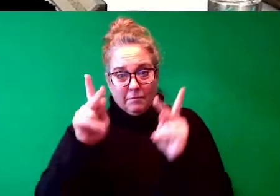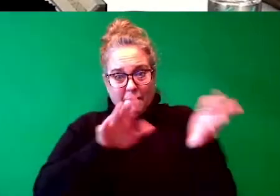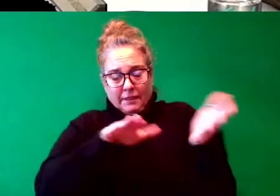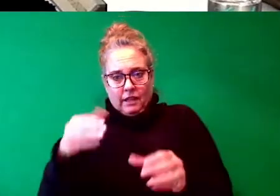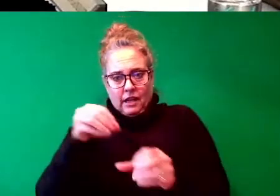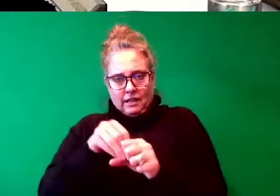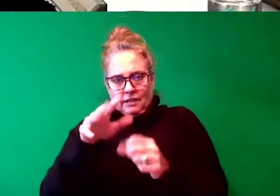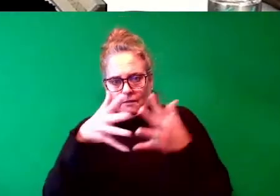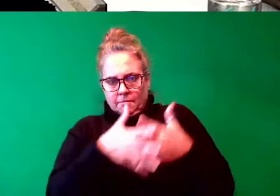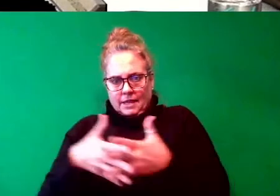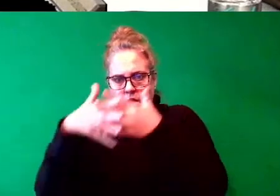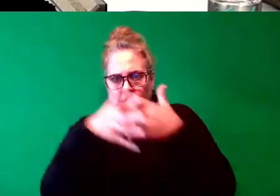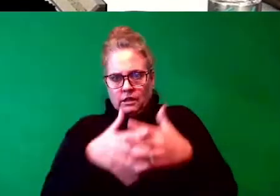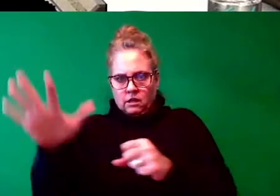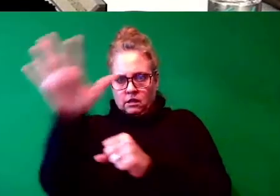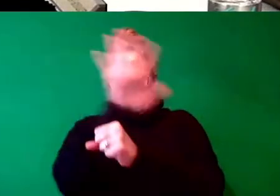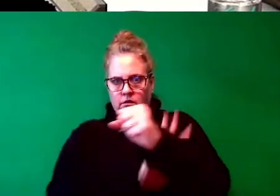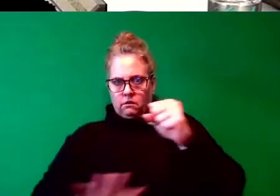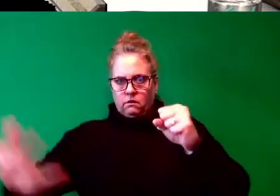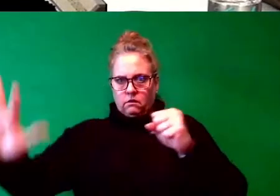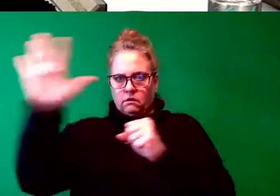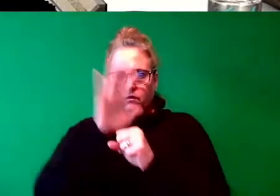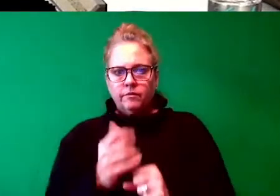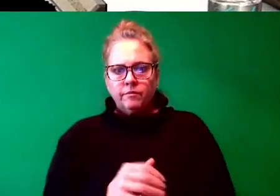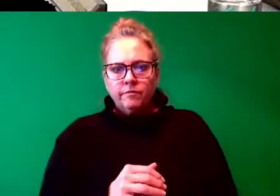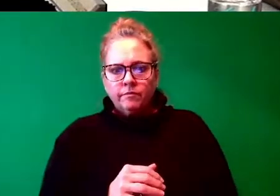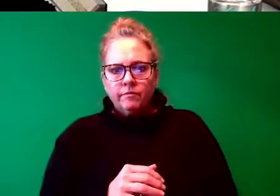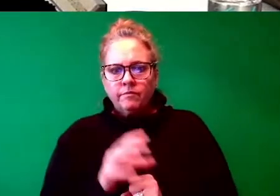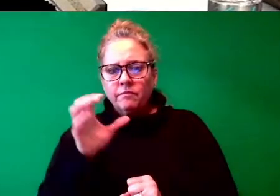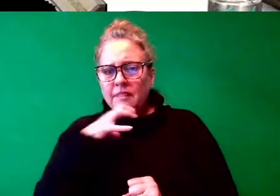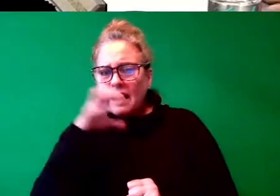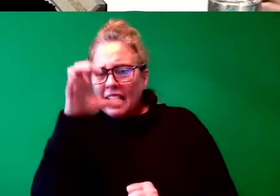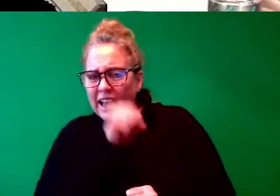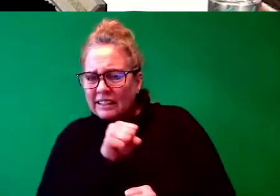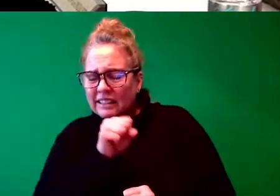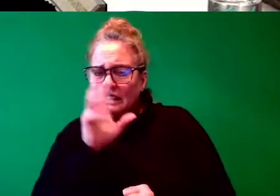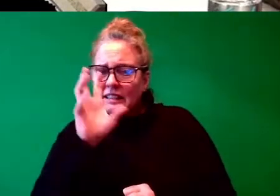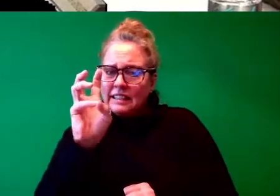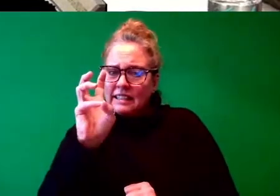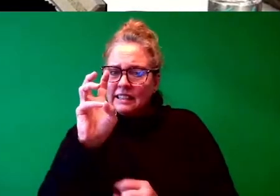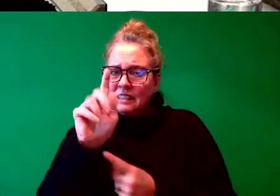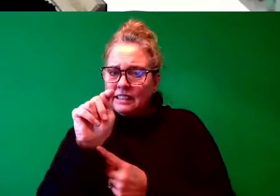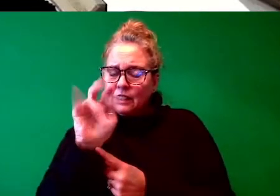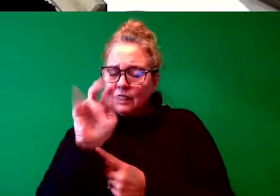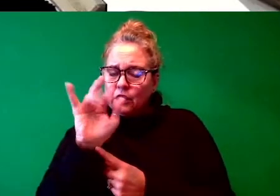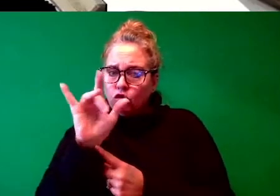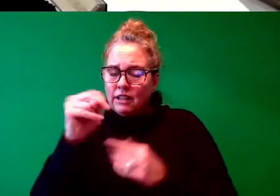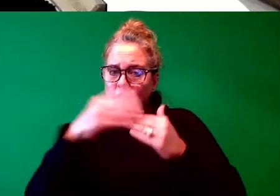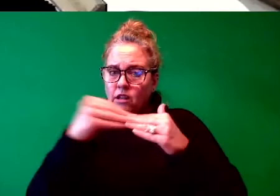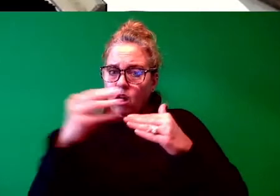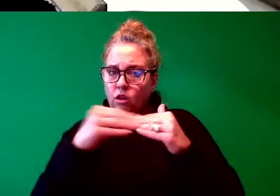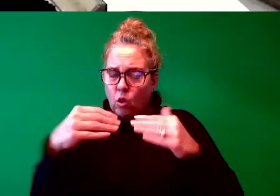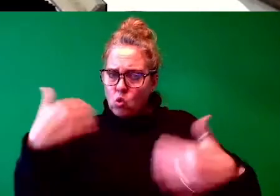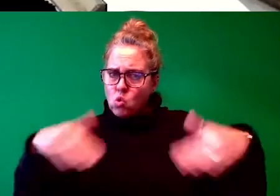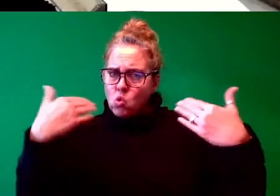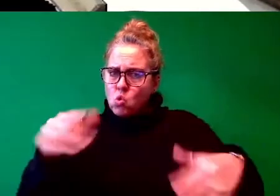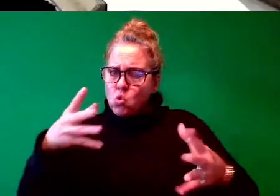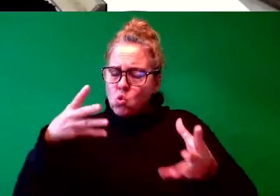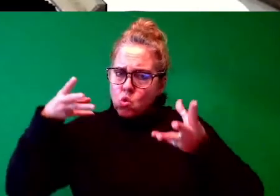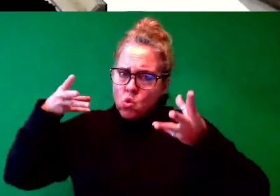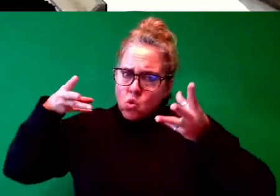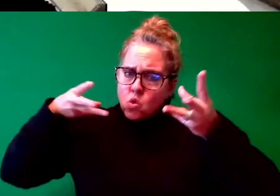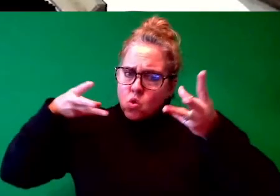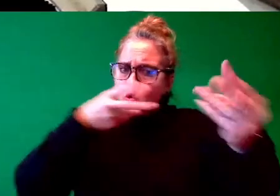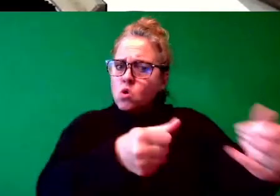COVID-19 and an estimated $6 trillion spent by the U.S. government on COVID response, we need to do better